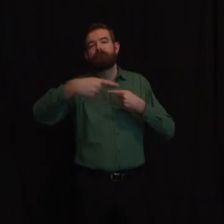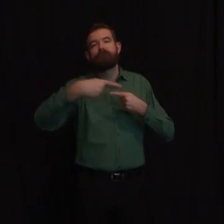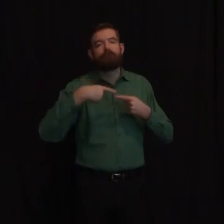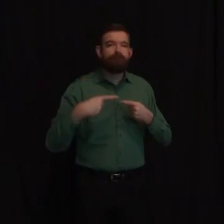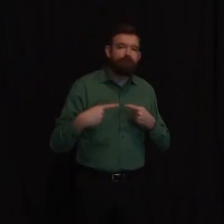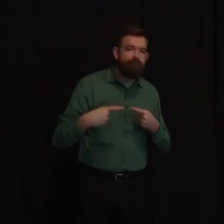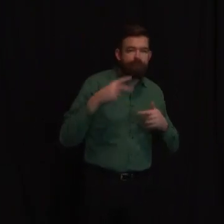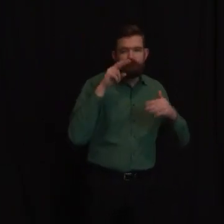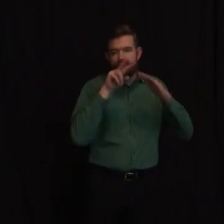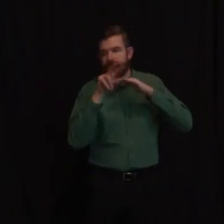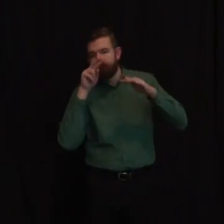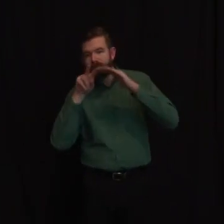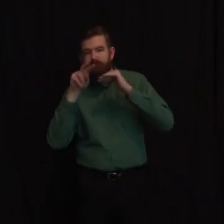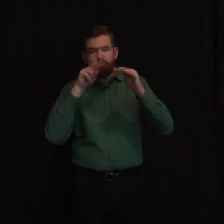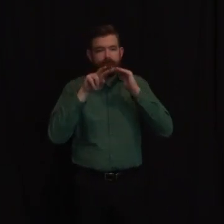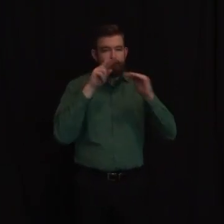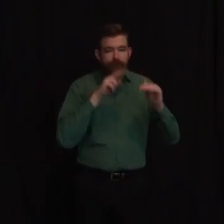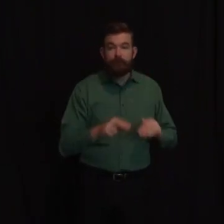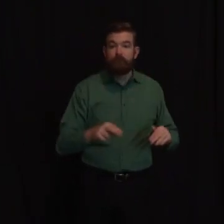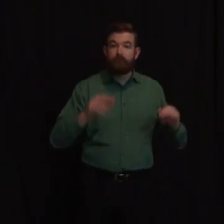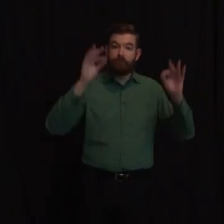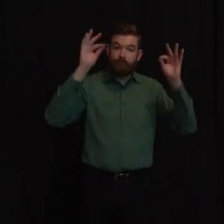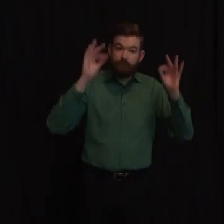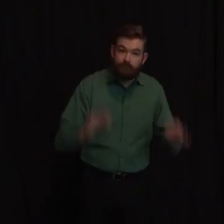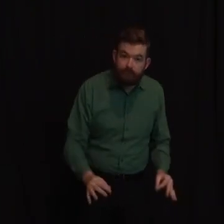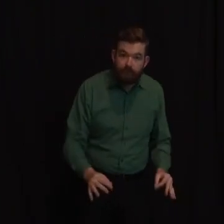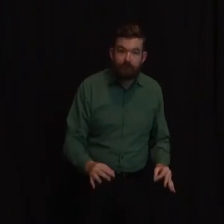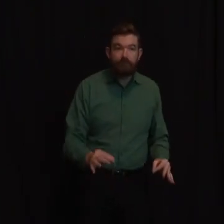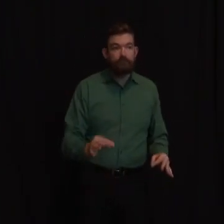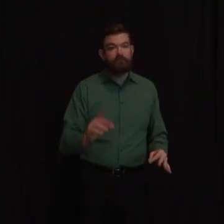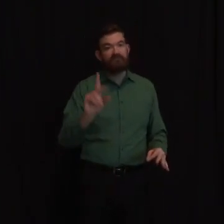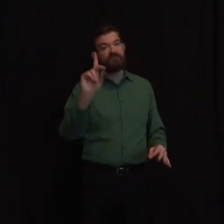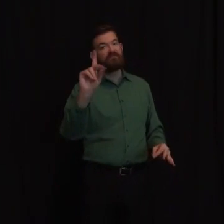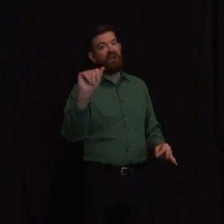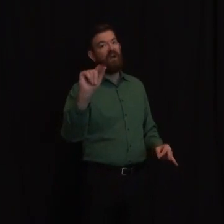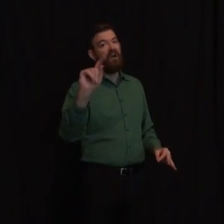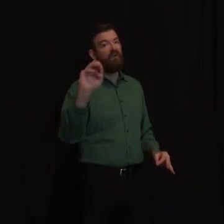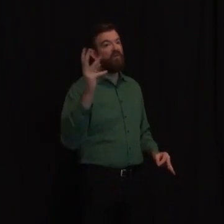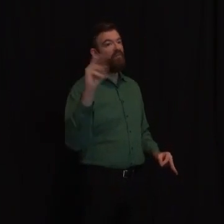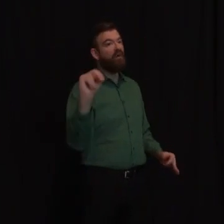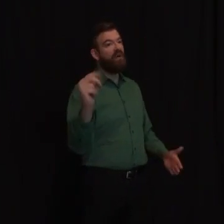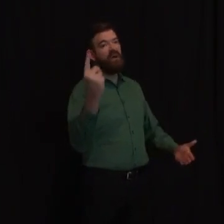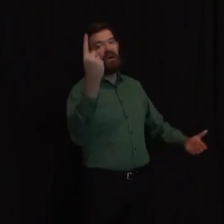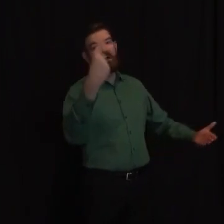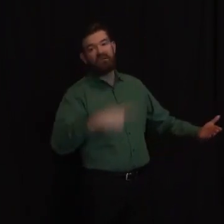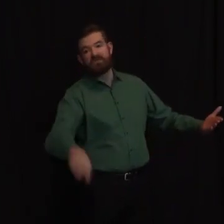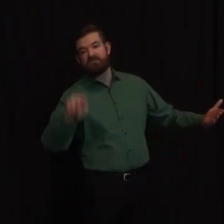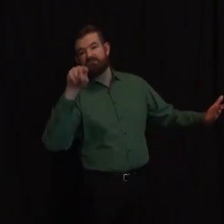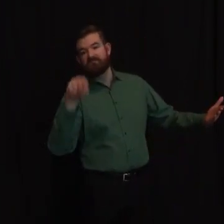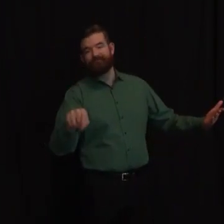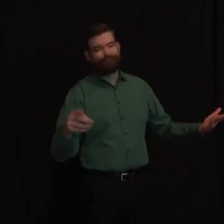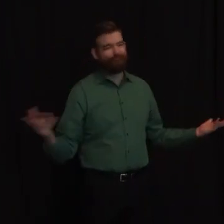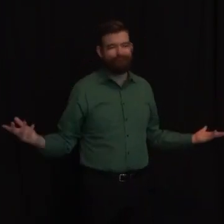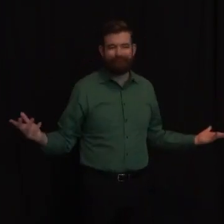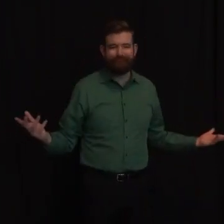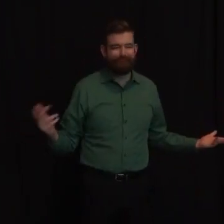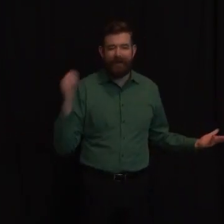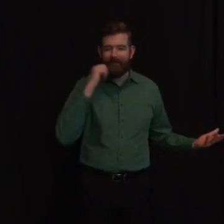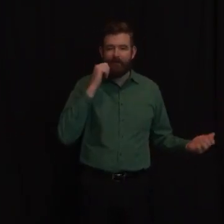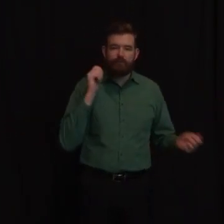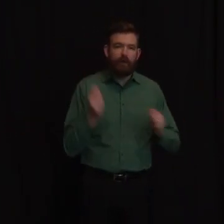date, and because there is a fair amount of the hip bones connected to the thigh bone, the success of putting the house fire